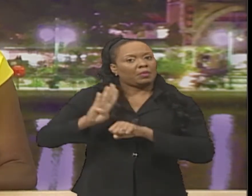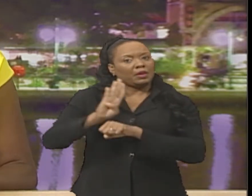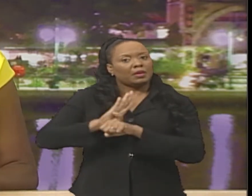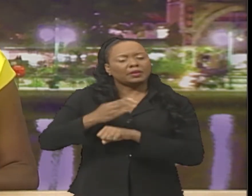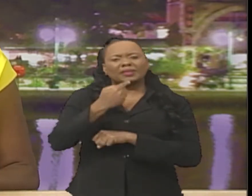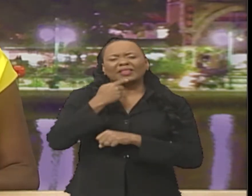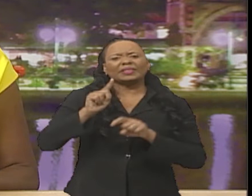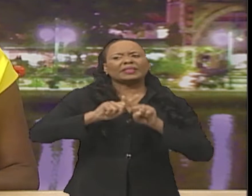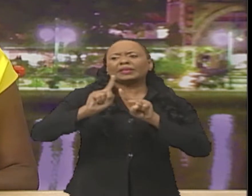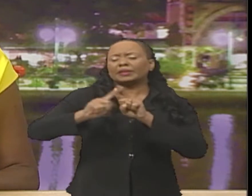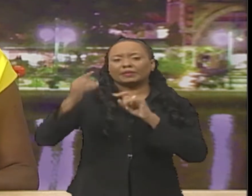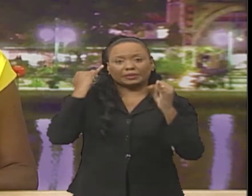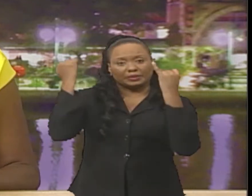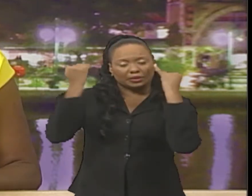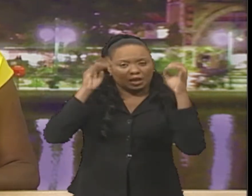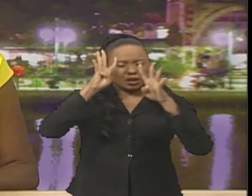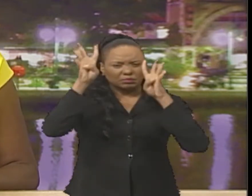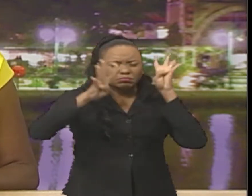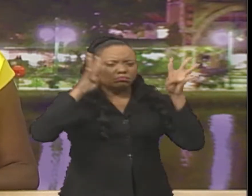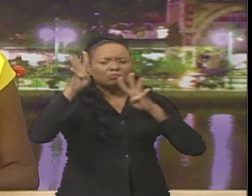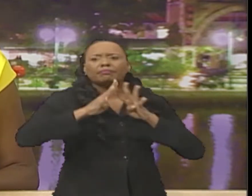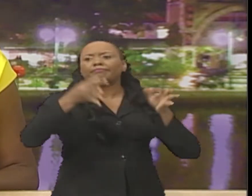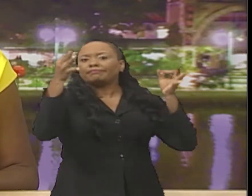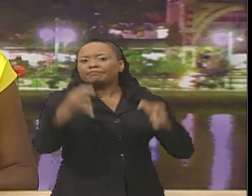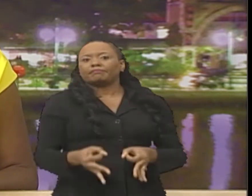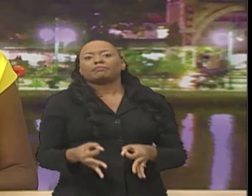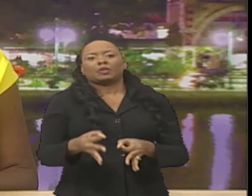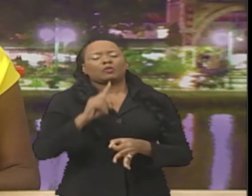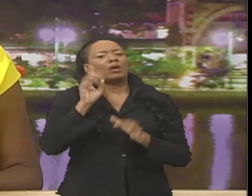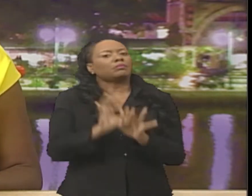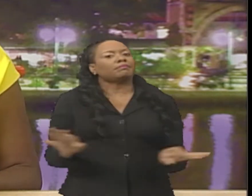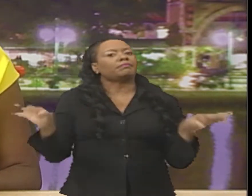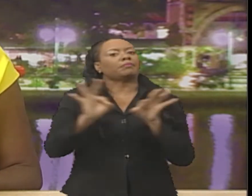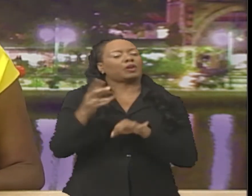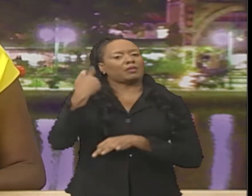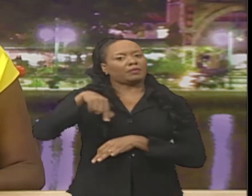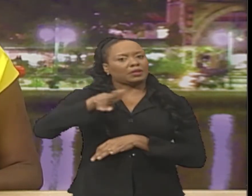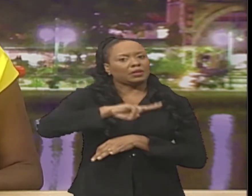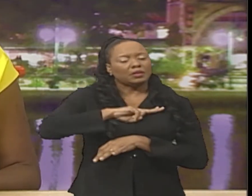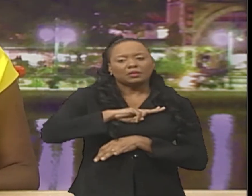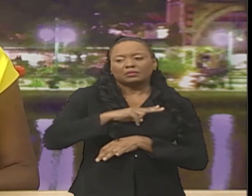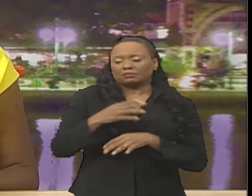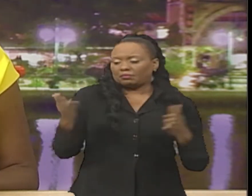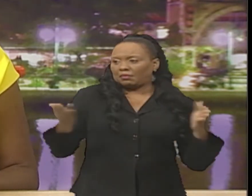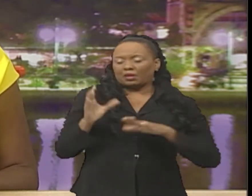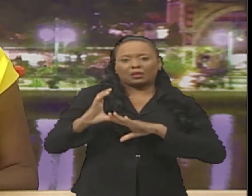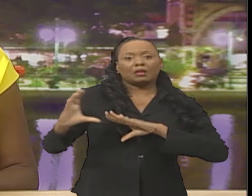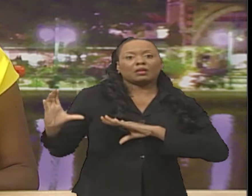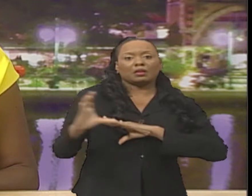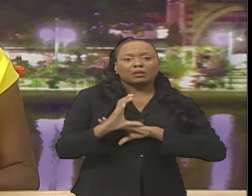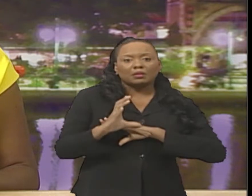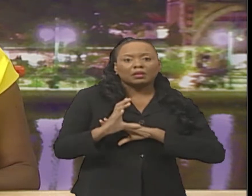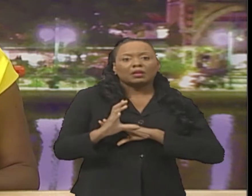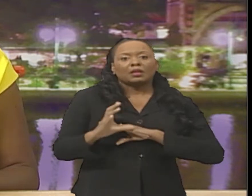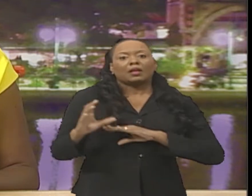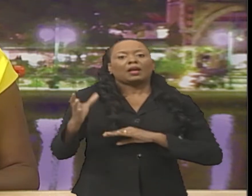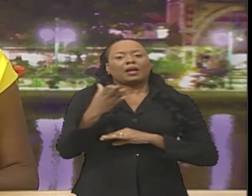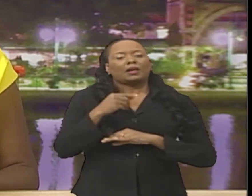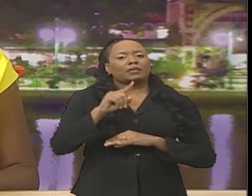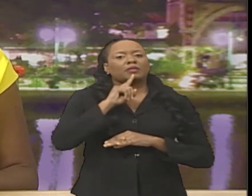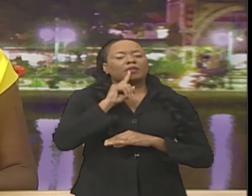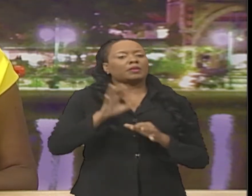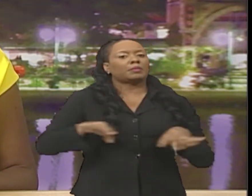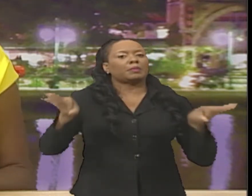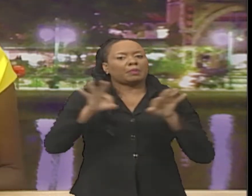several initiatives were decided on, which she believes are of significant value, especially the single